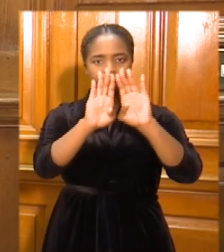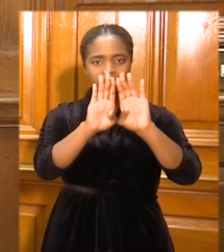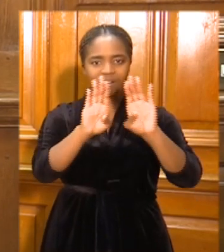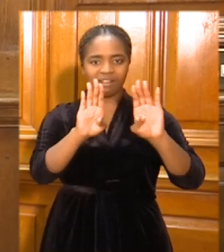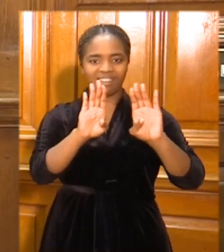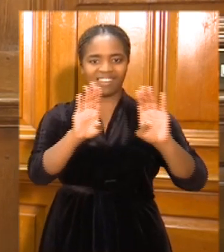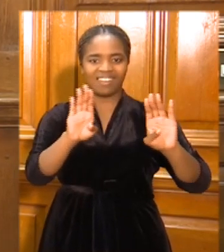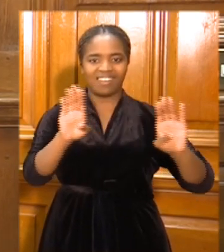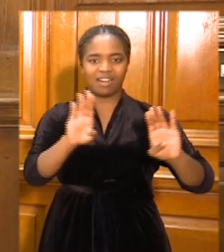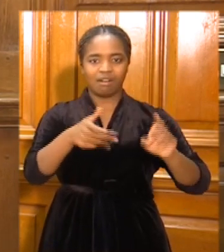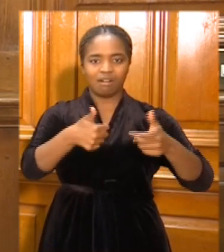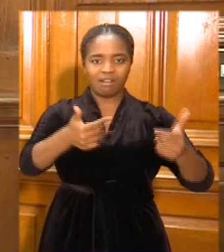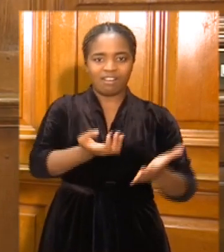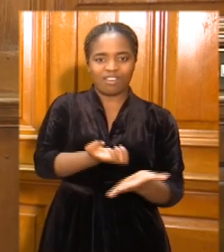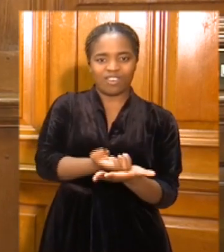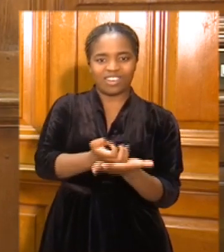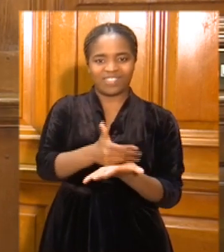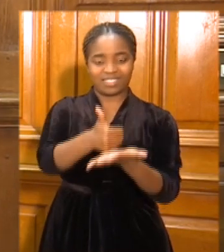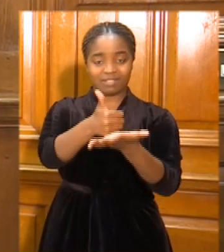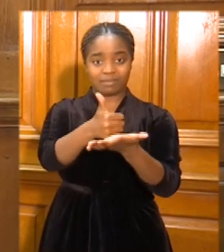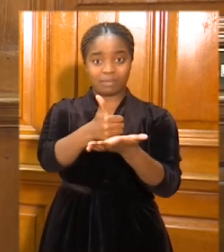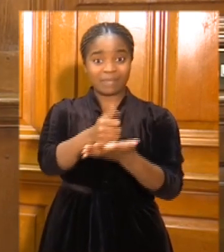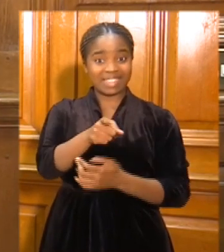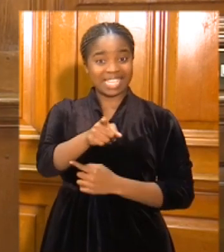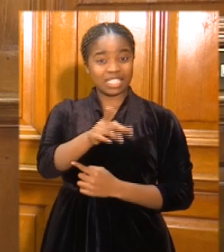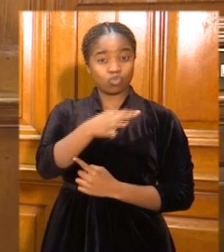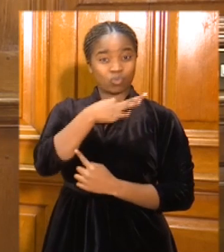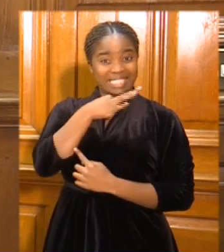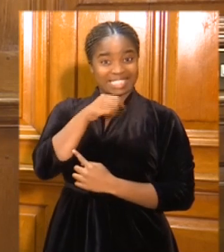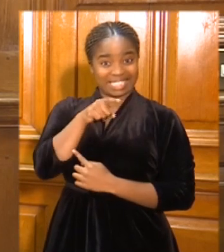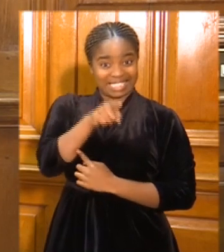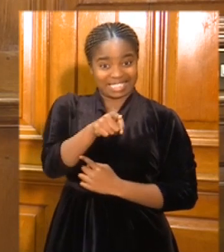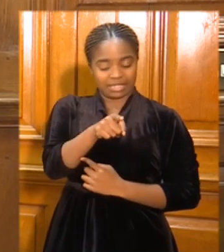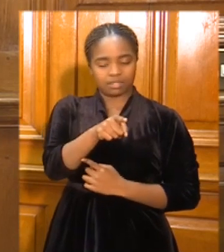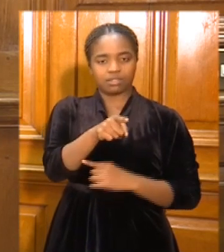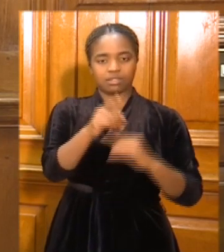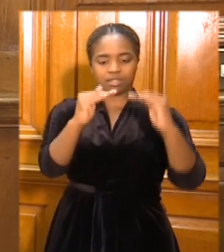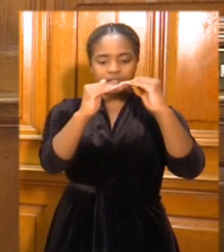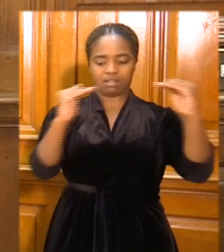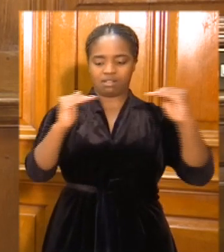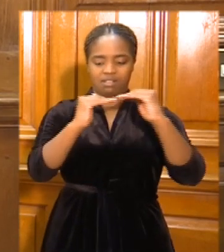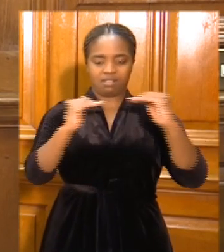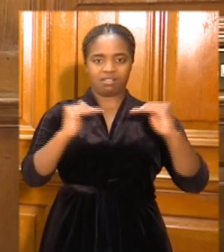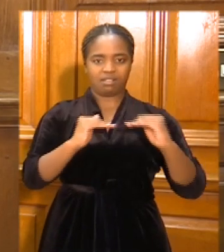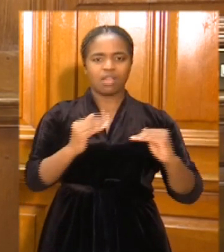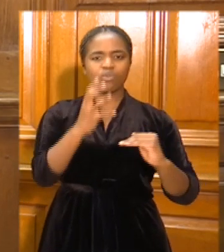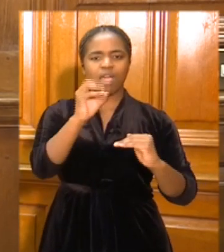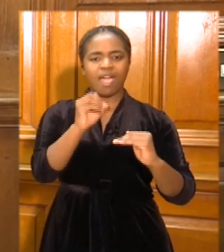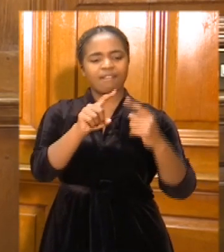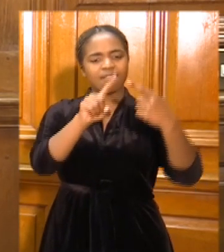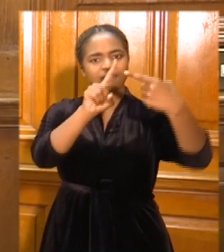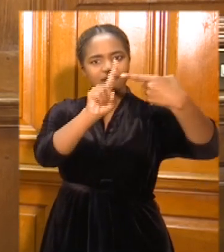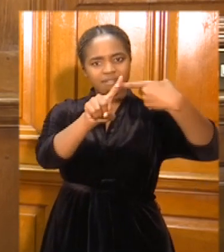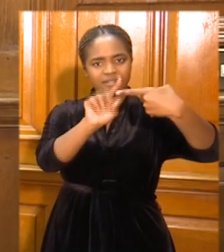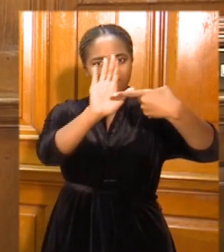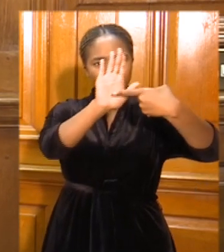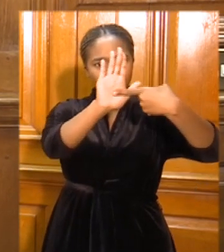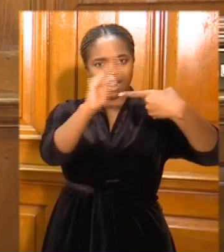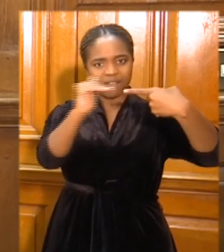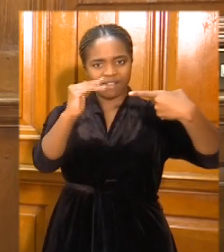lockdown. This risk-adjusted approach is guided by several criteria,